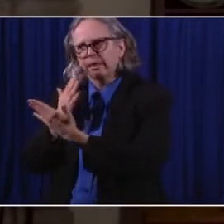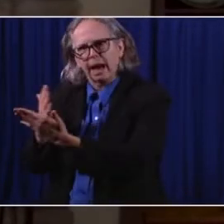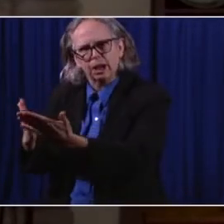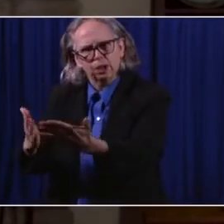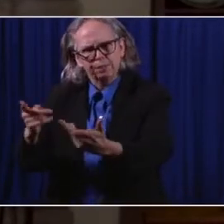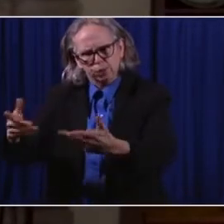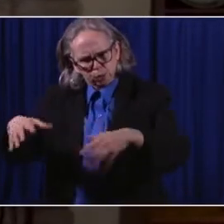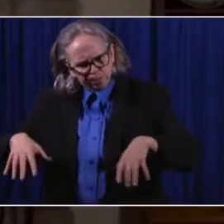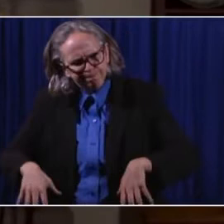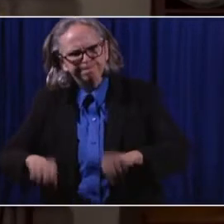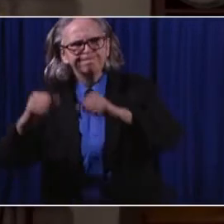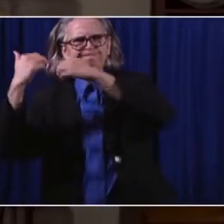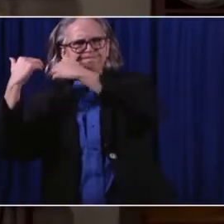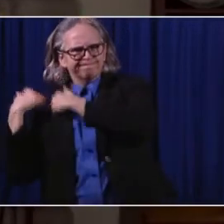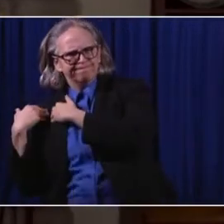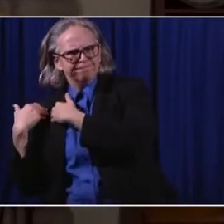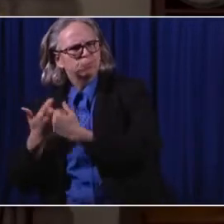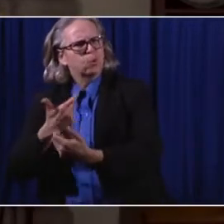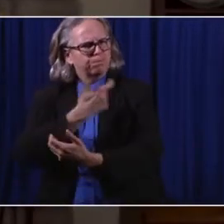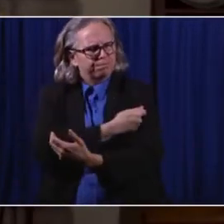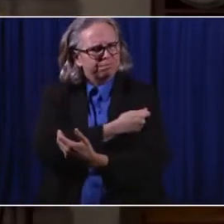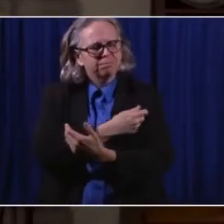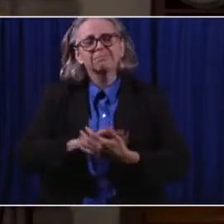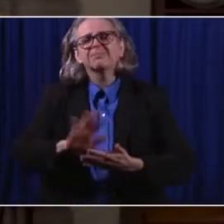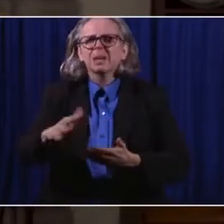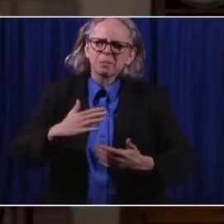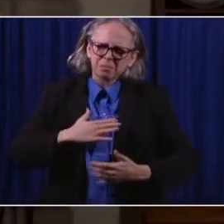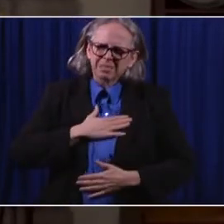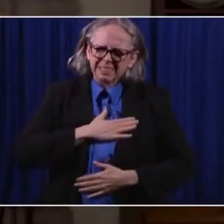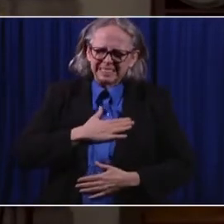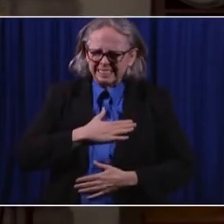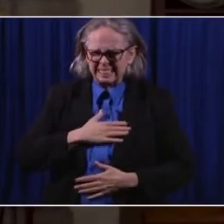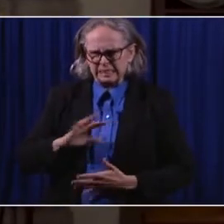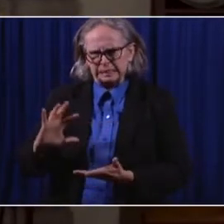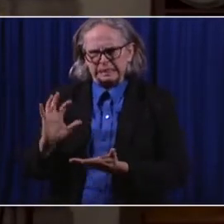have that sense of urgency.